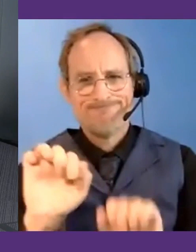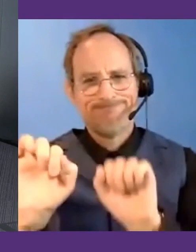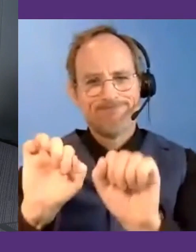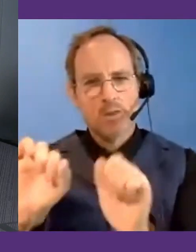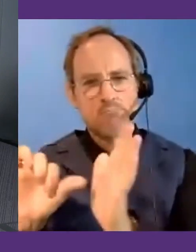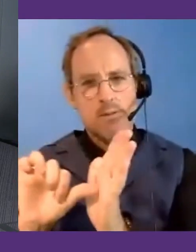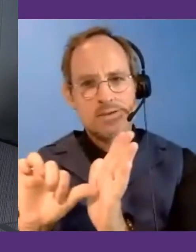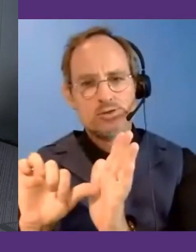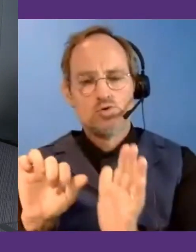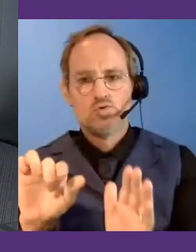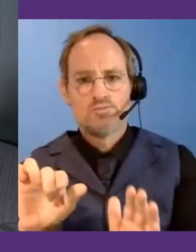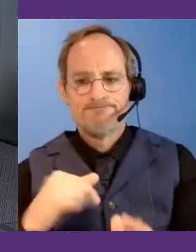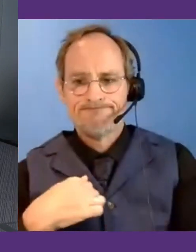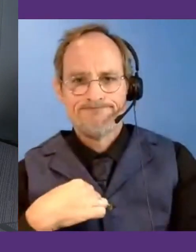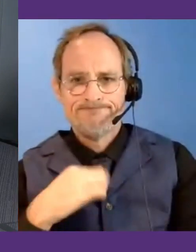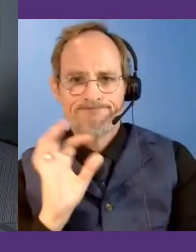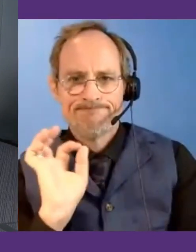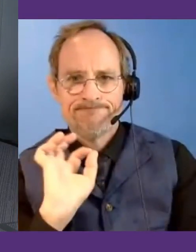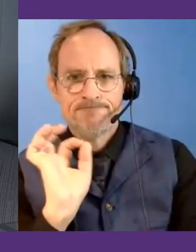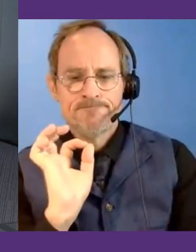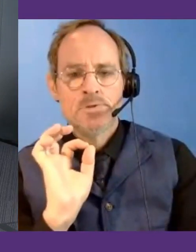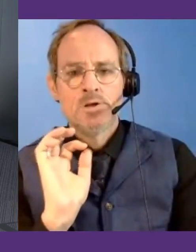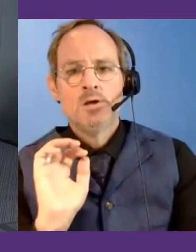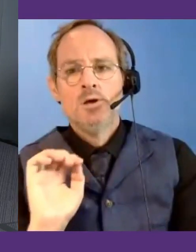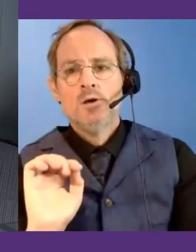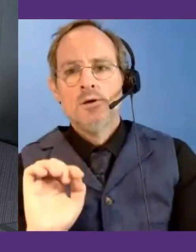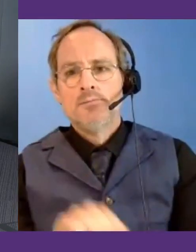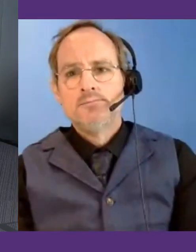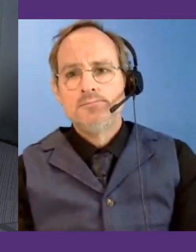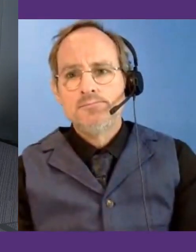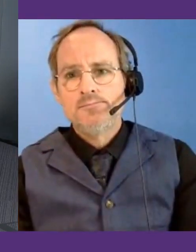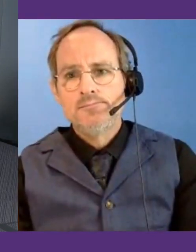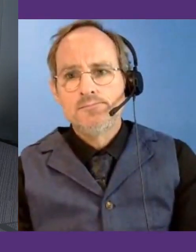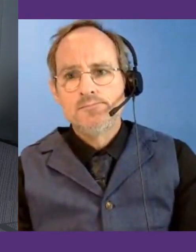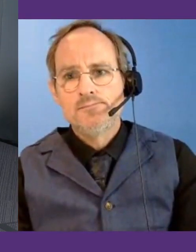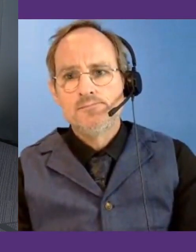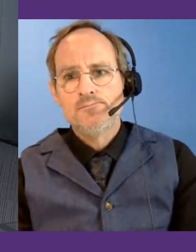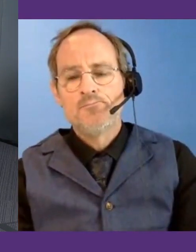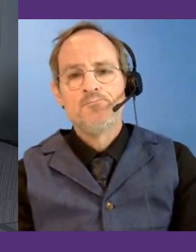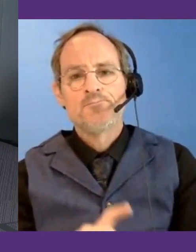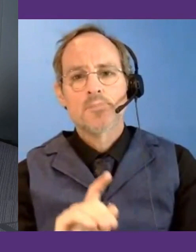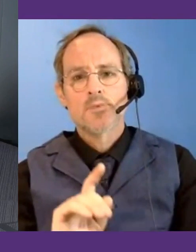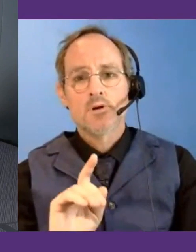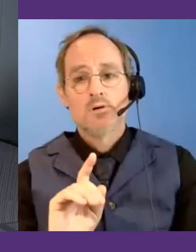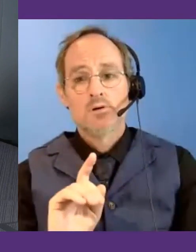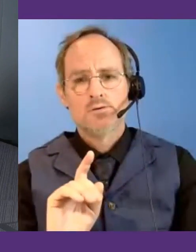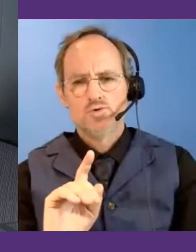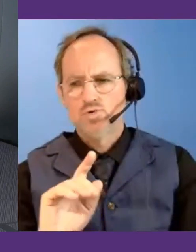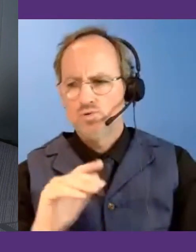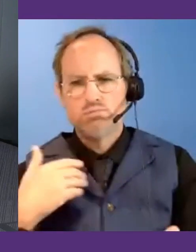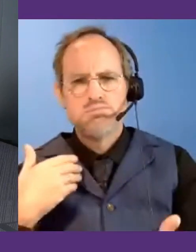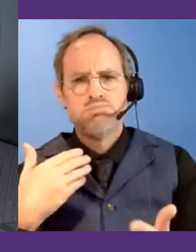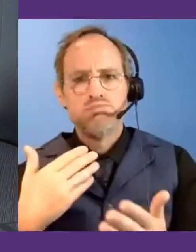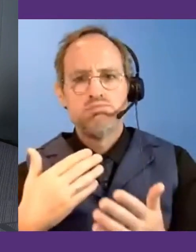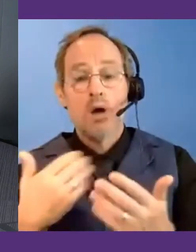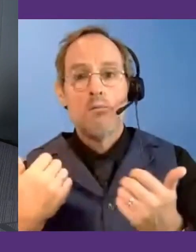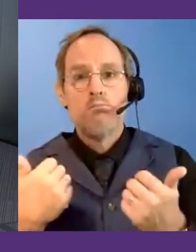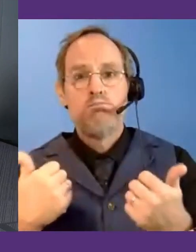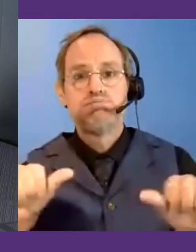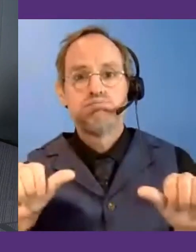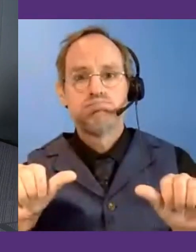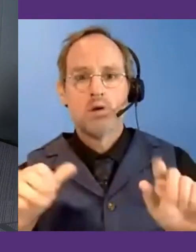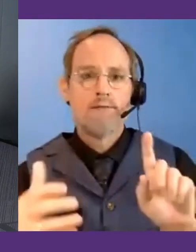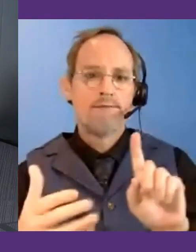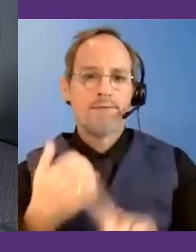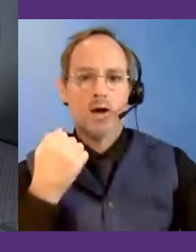were there with the most digitally disadvantaged citizens, until we came across AbilityNet, really.